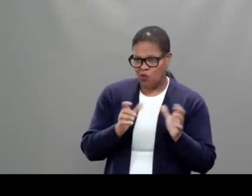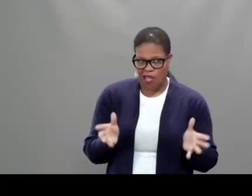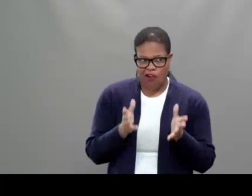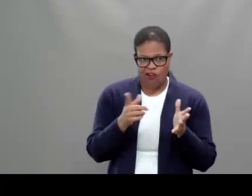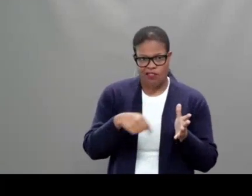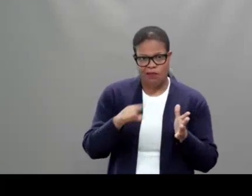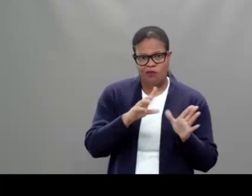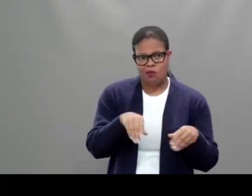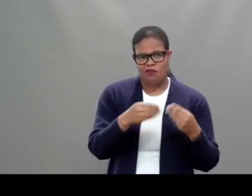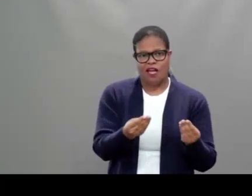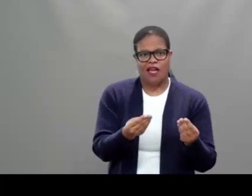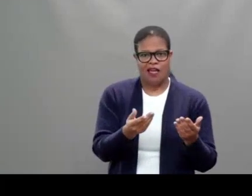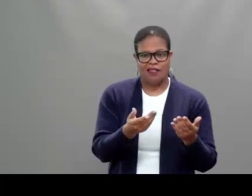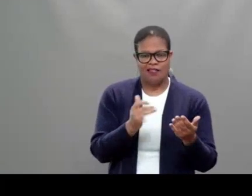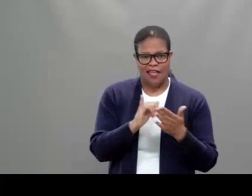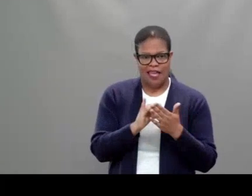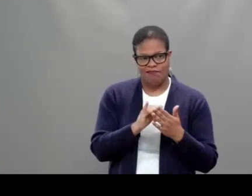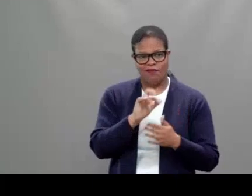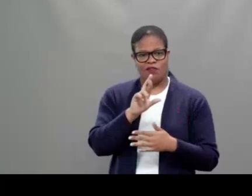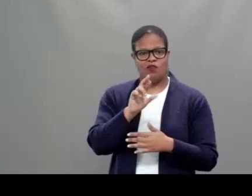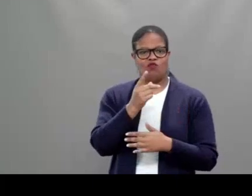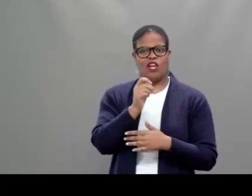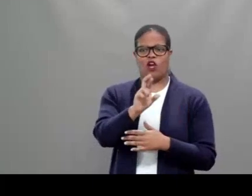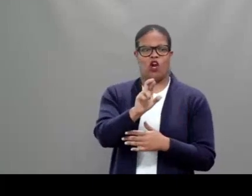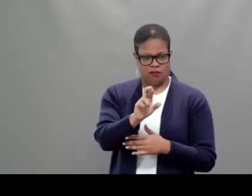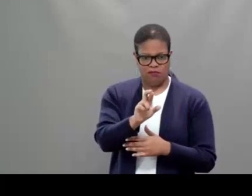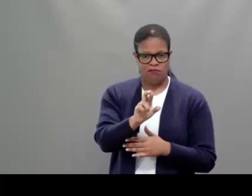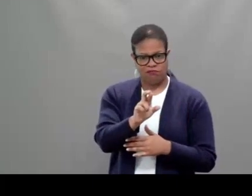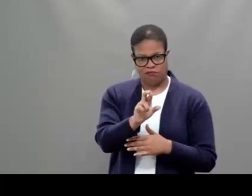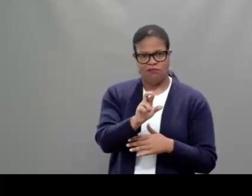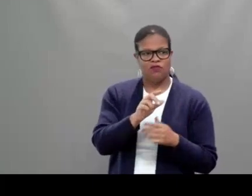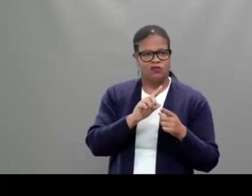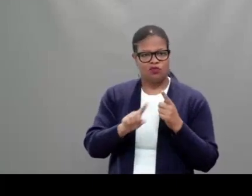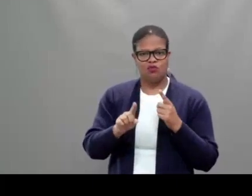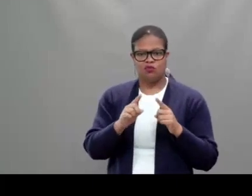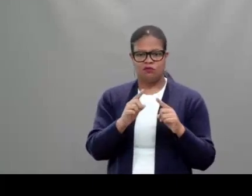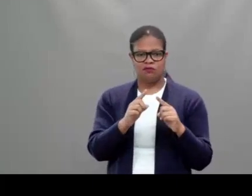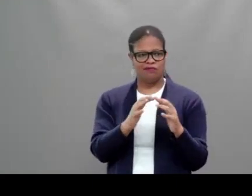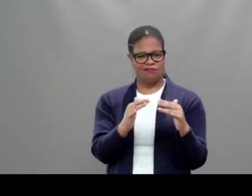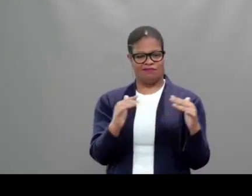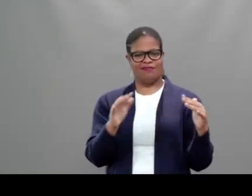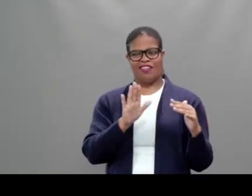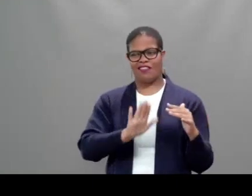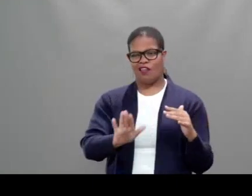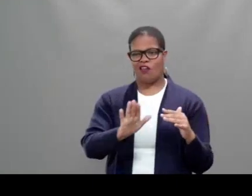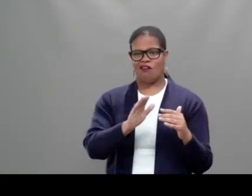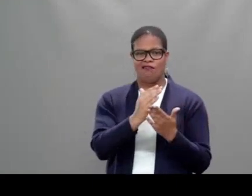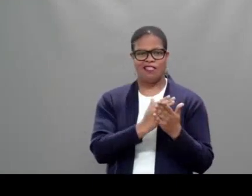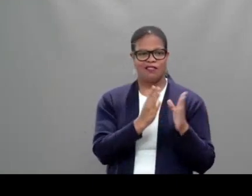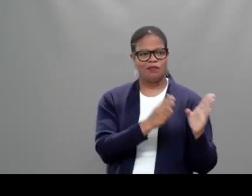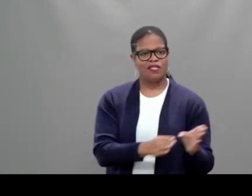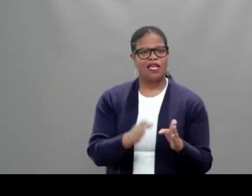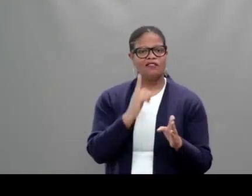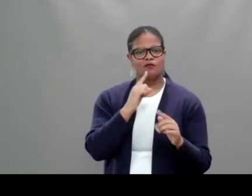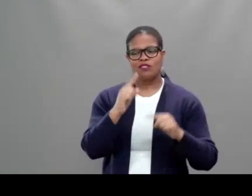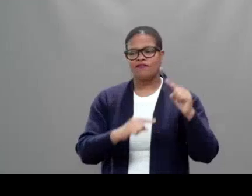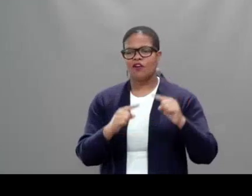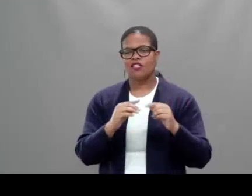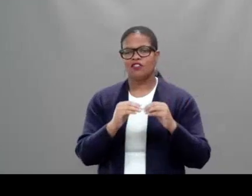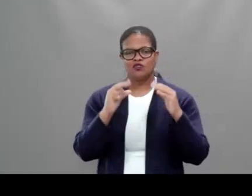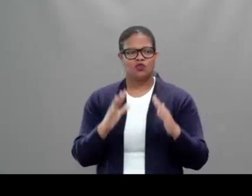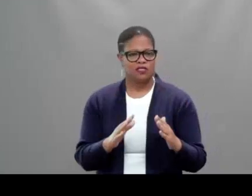to provide that rigor and differentiate their lesson plans for students that may be at various